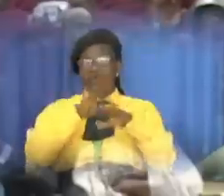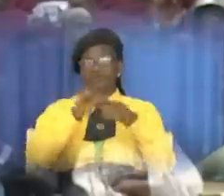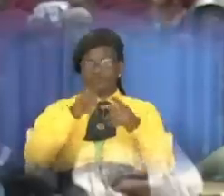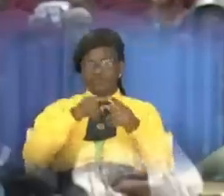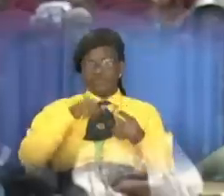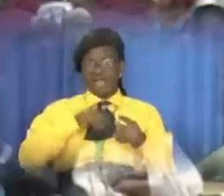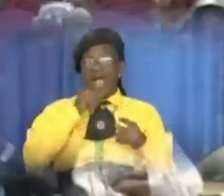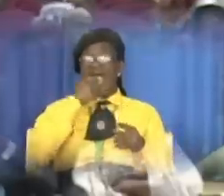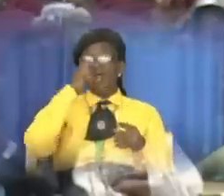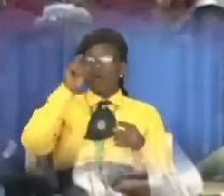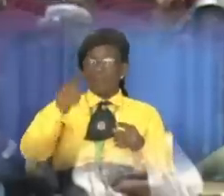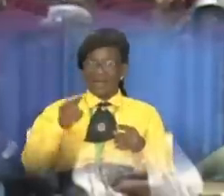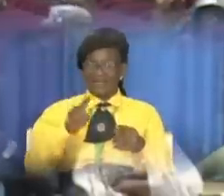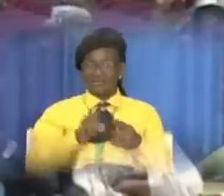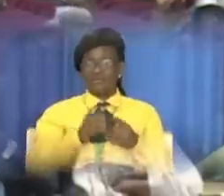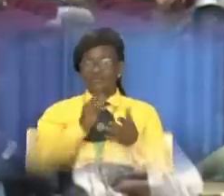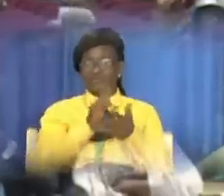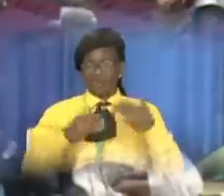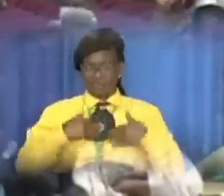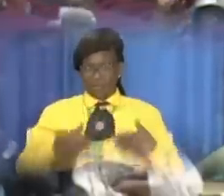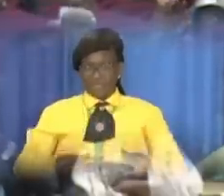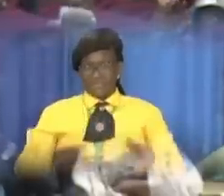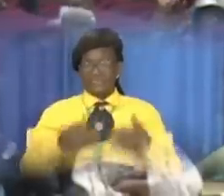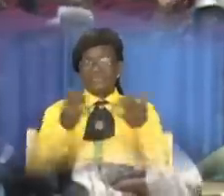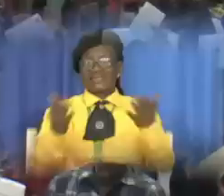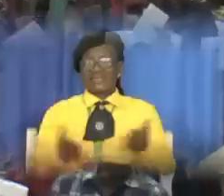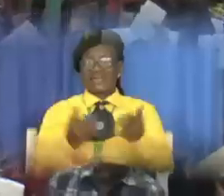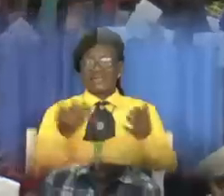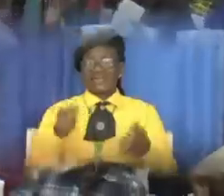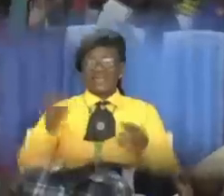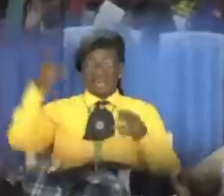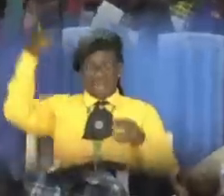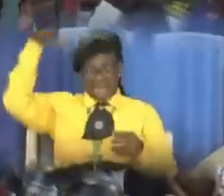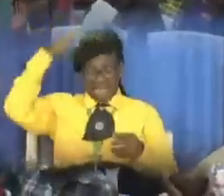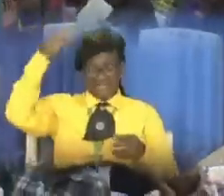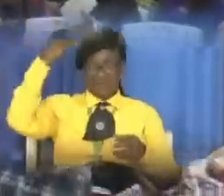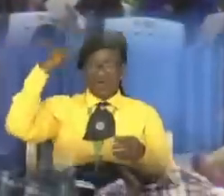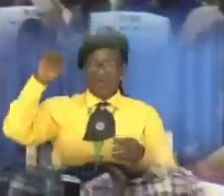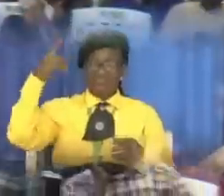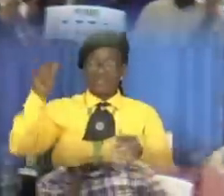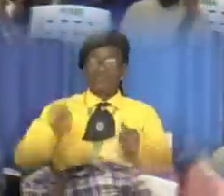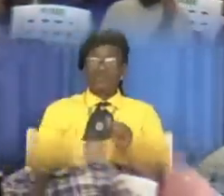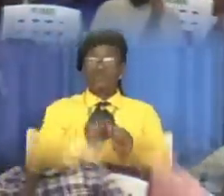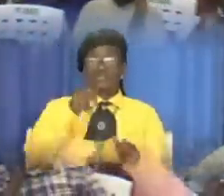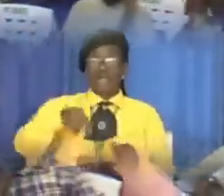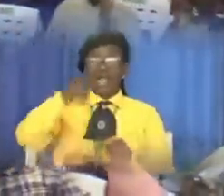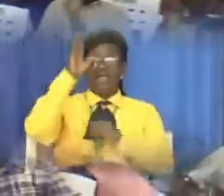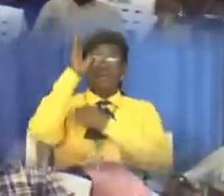the light of the Most High God will shine into you.